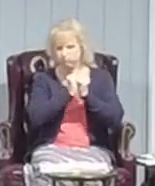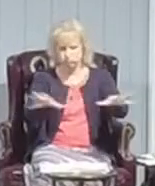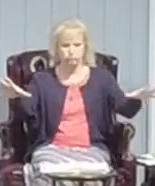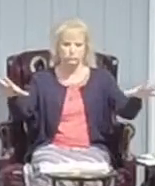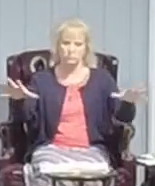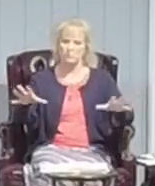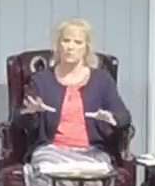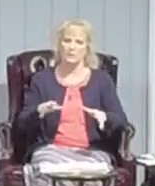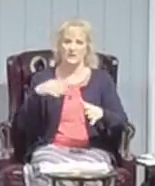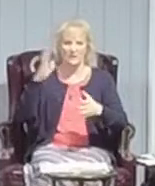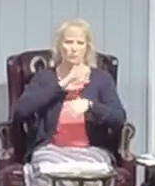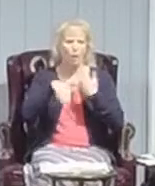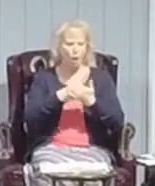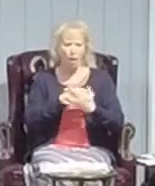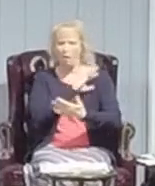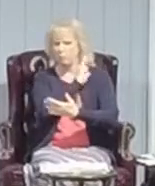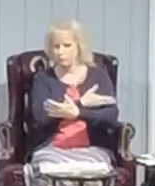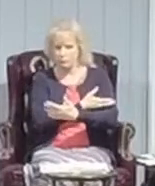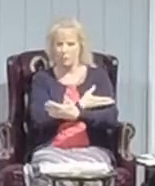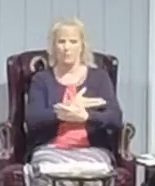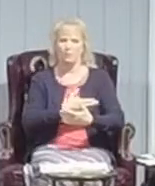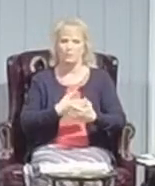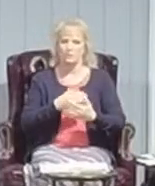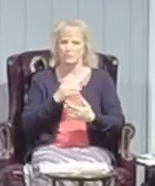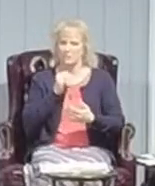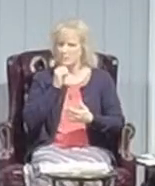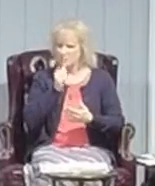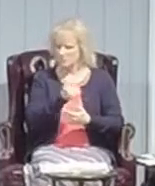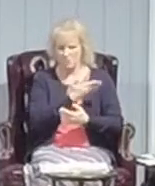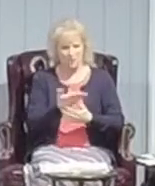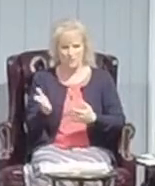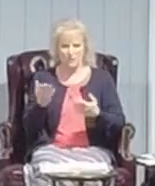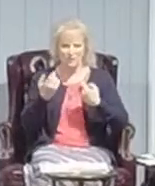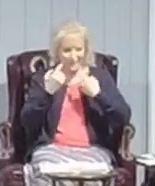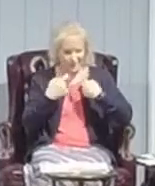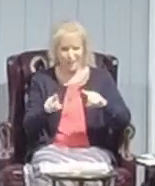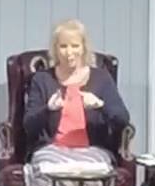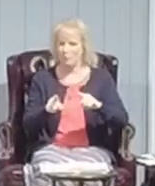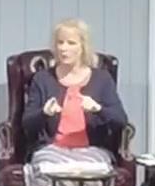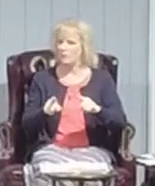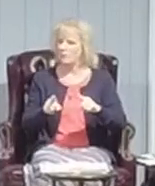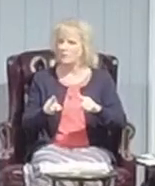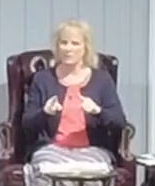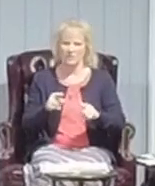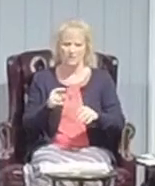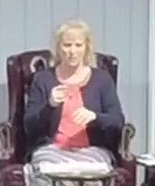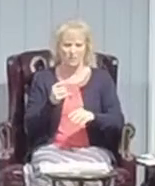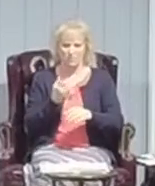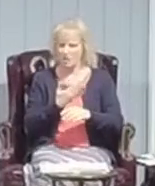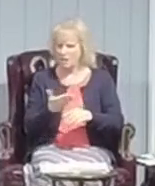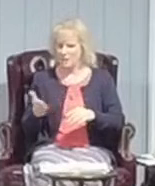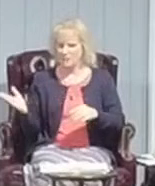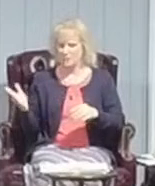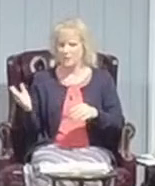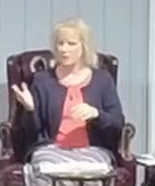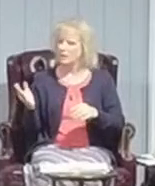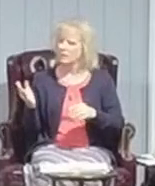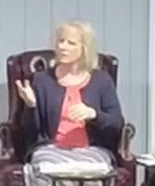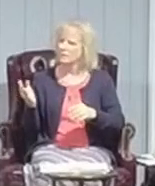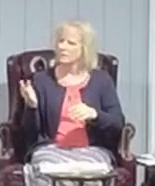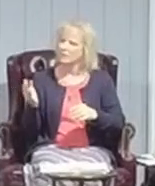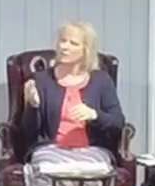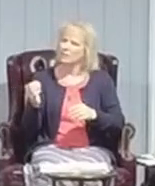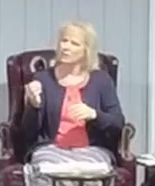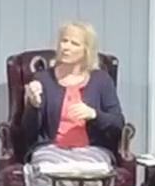He's all-powerful. You know, and so there's not anything that took place. There's not anything that anyone did to the Lord Jesus Christ on